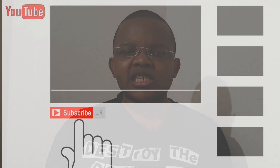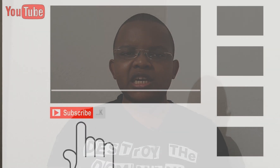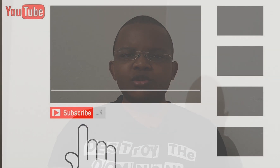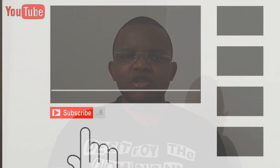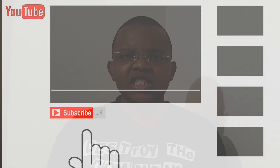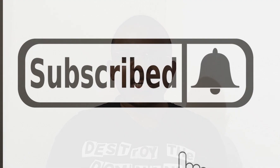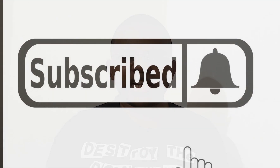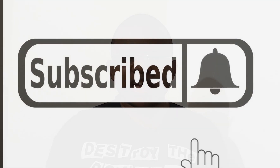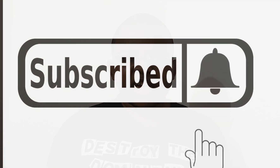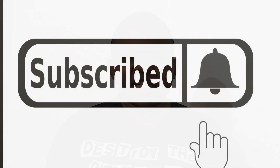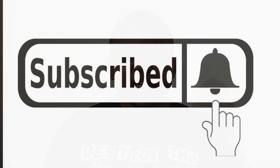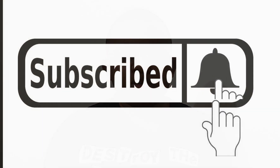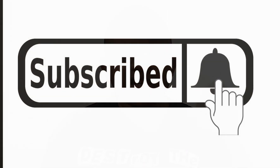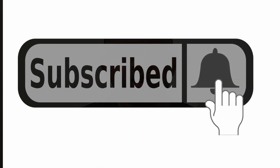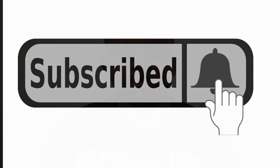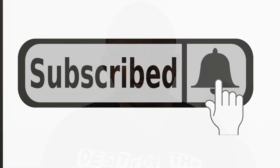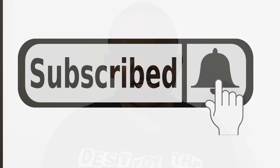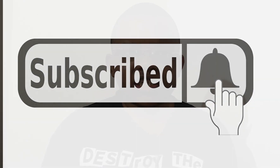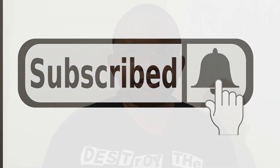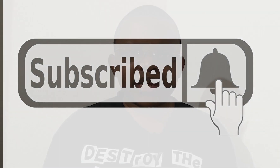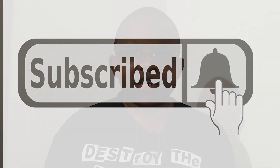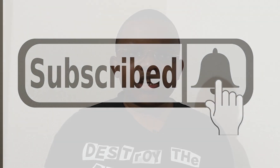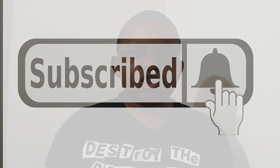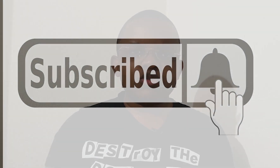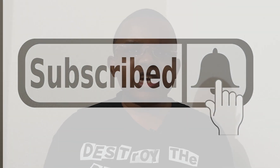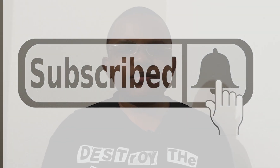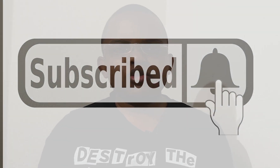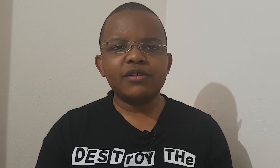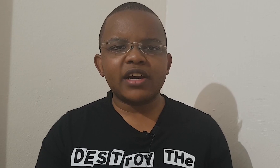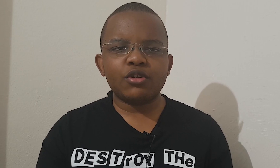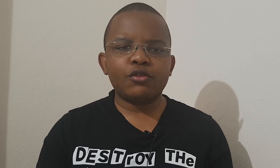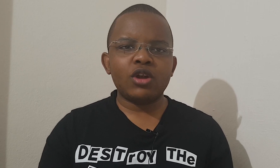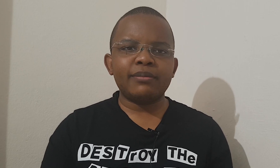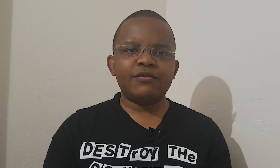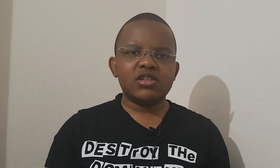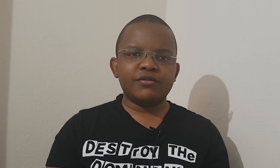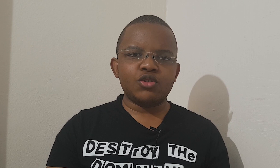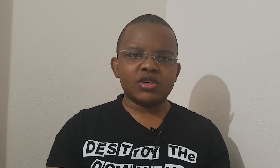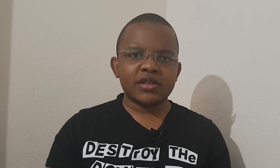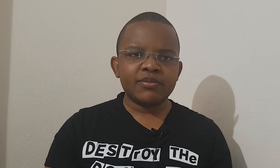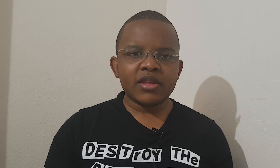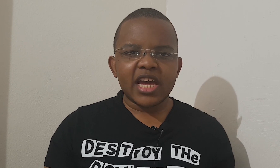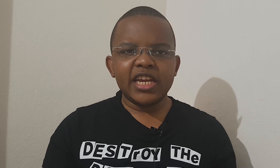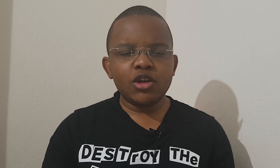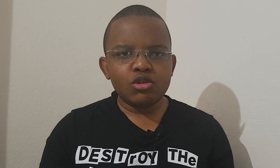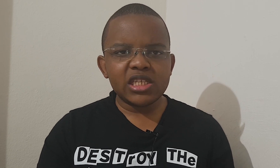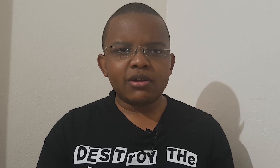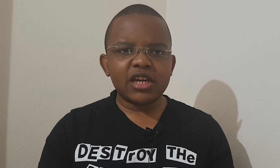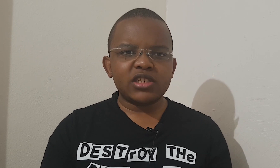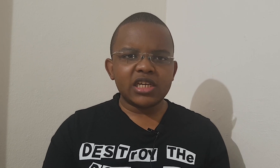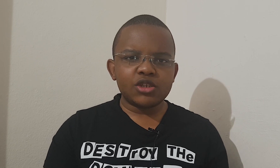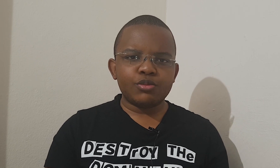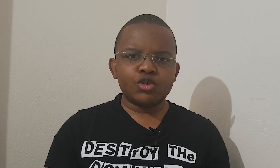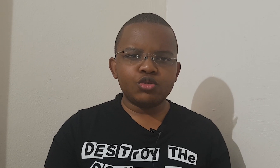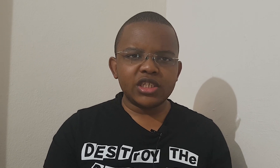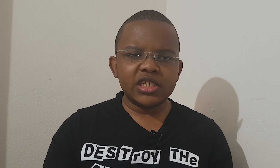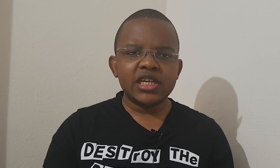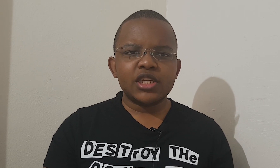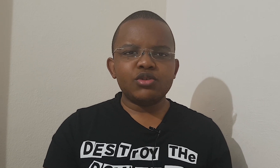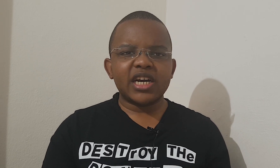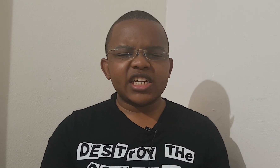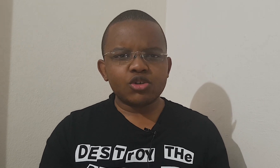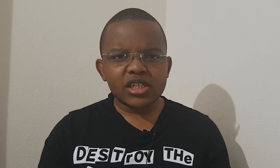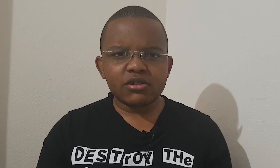by subscribing to the channel and turning on the notification bell, so you can be notified of all my future videos. And in closing, I would like to take this opportunity